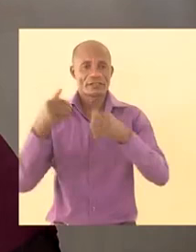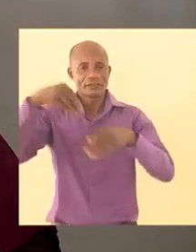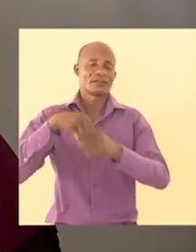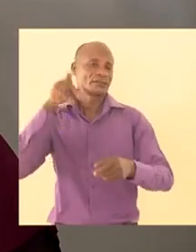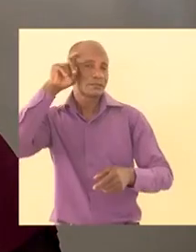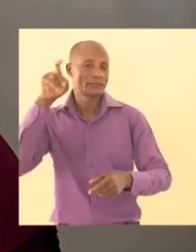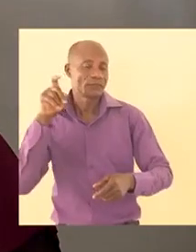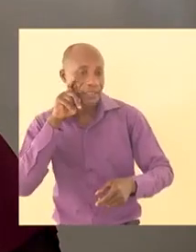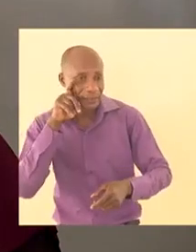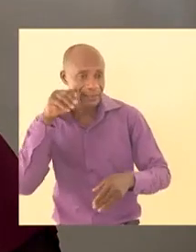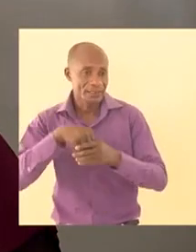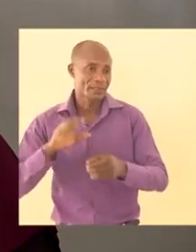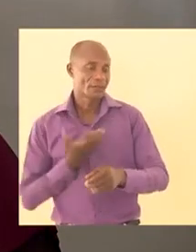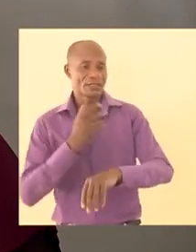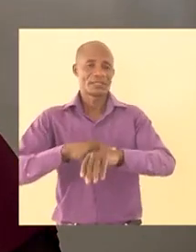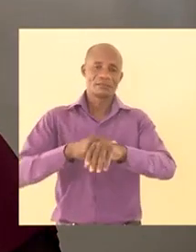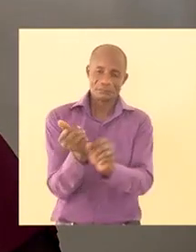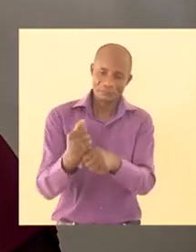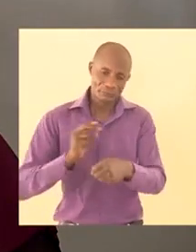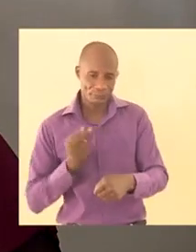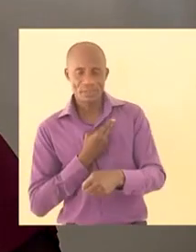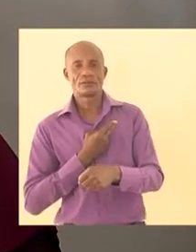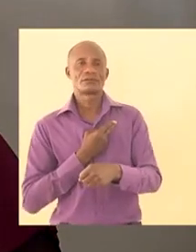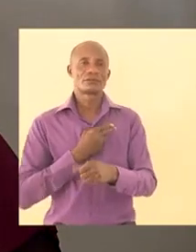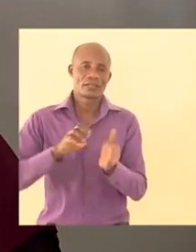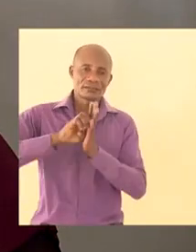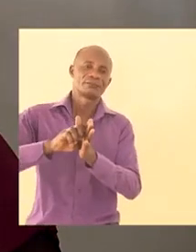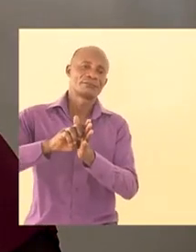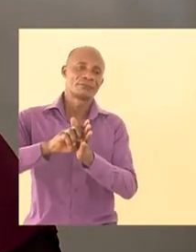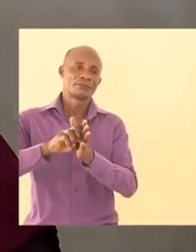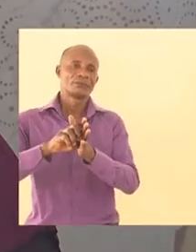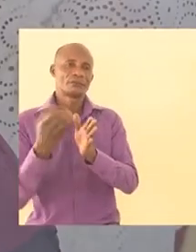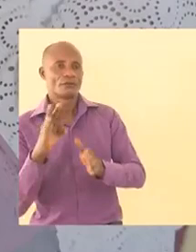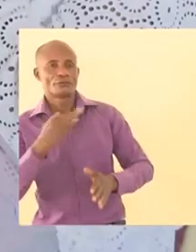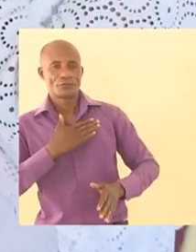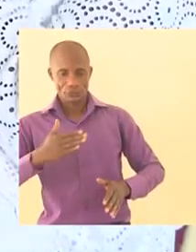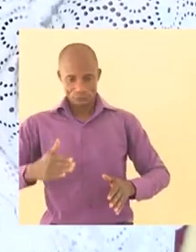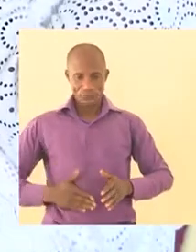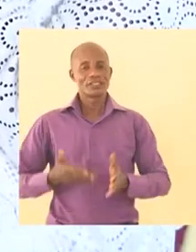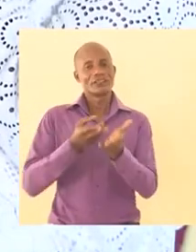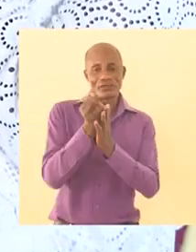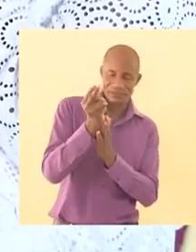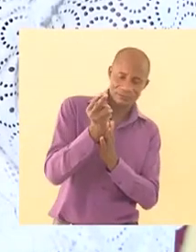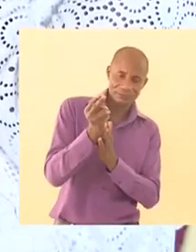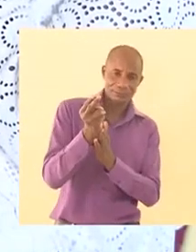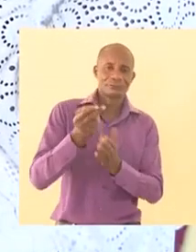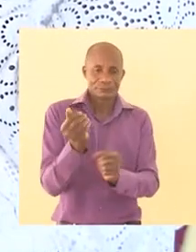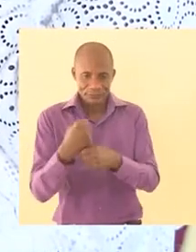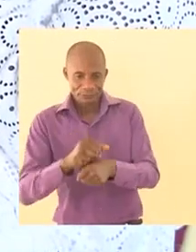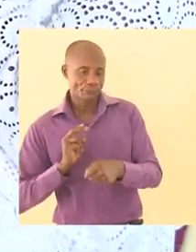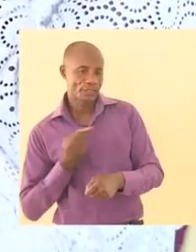Lord, in the sexual area in our age, make us models of bodily